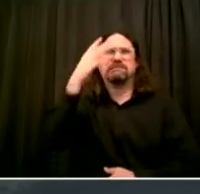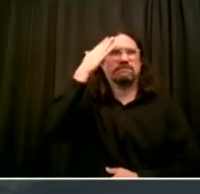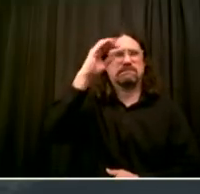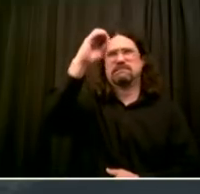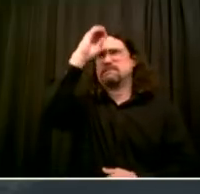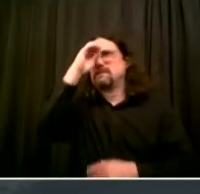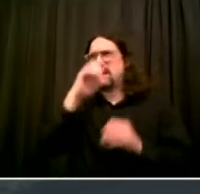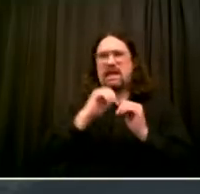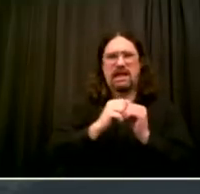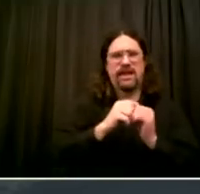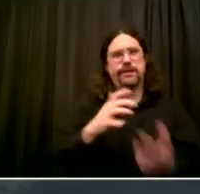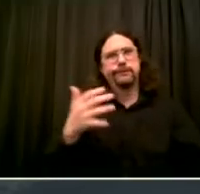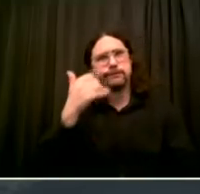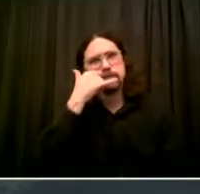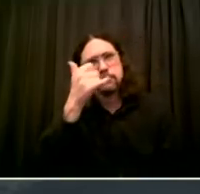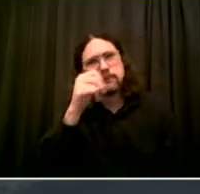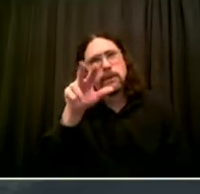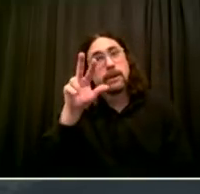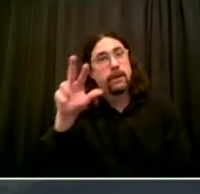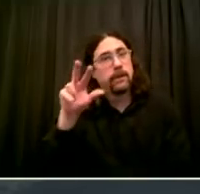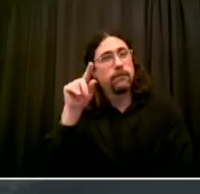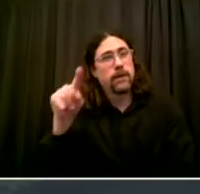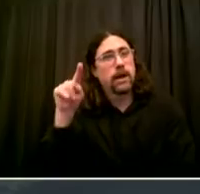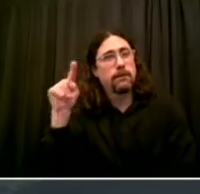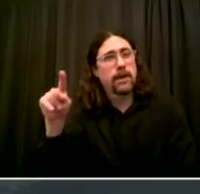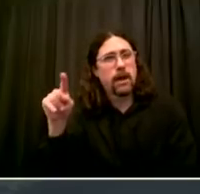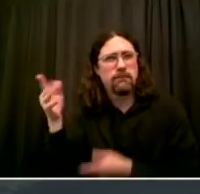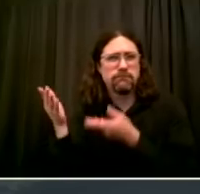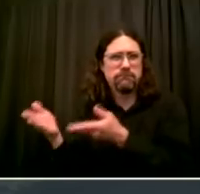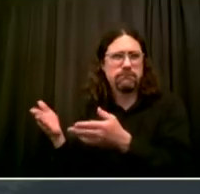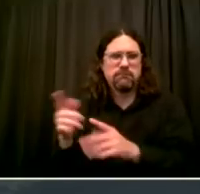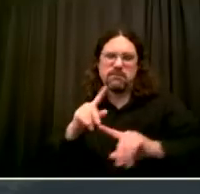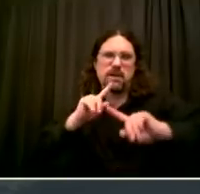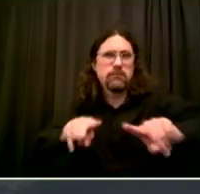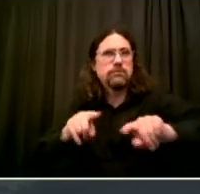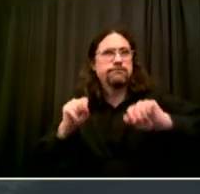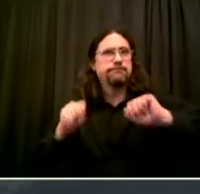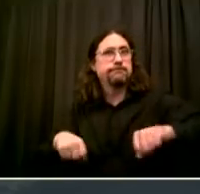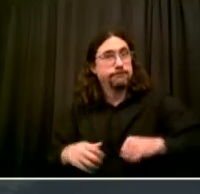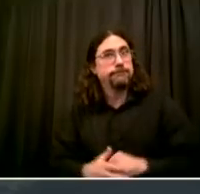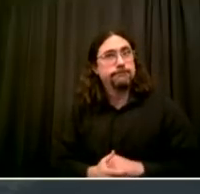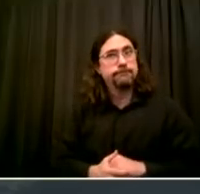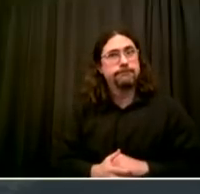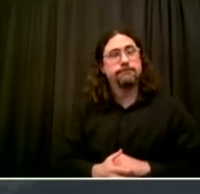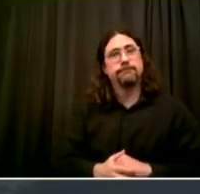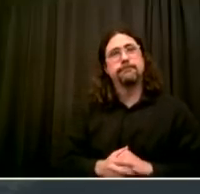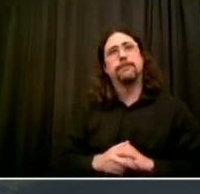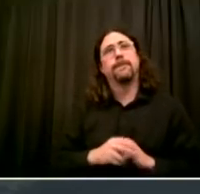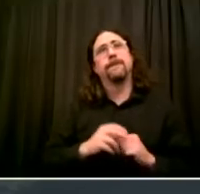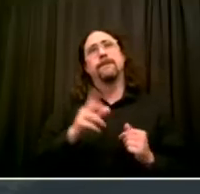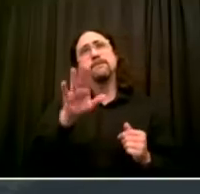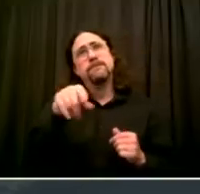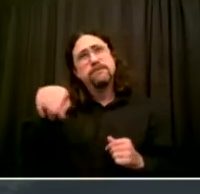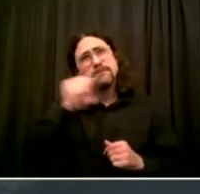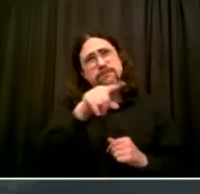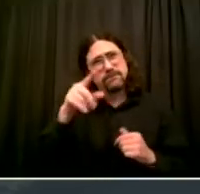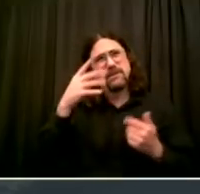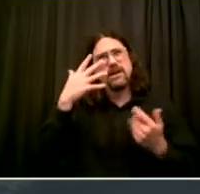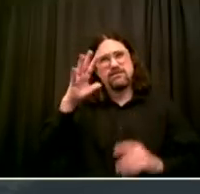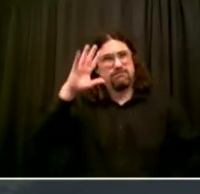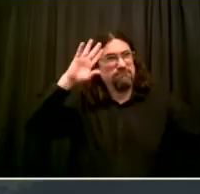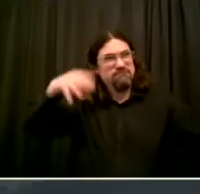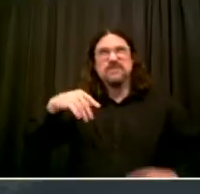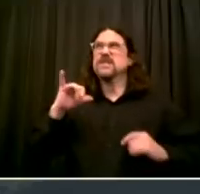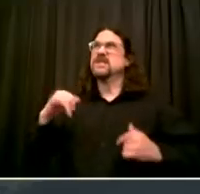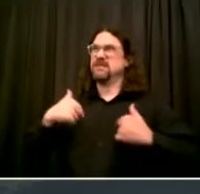you know you're symptomatic, you know you're in a living situation that you can't safely separate from others, you can call directly